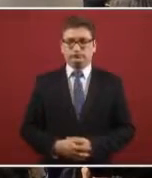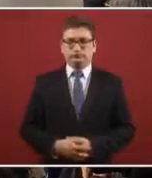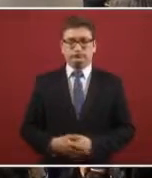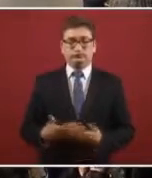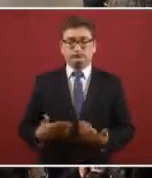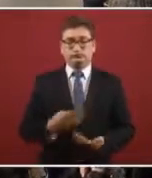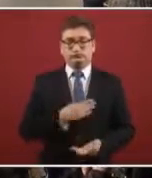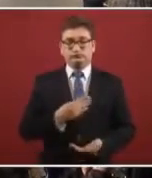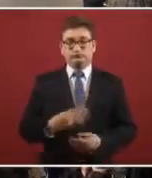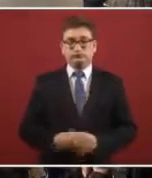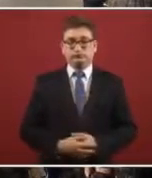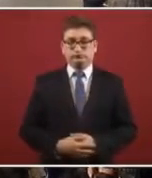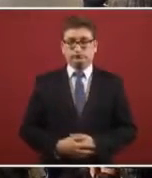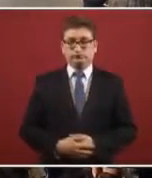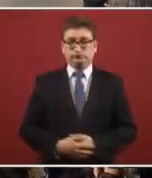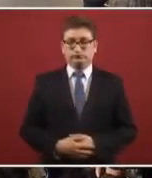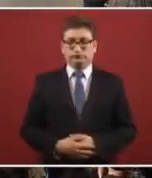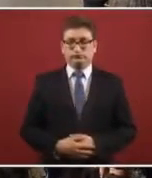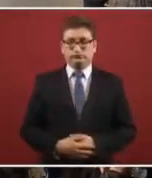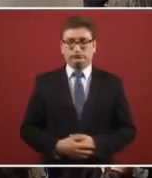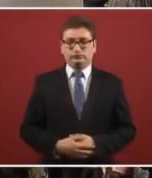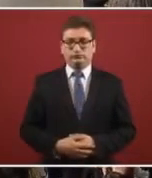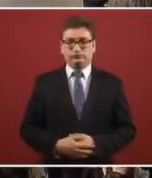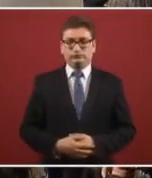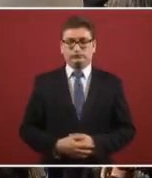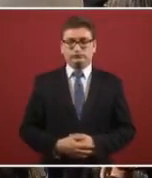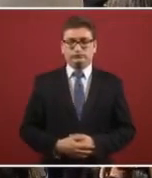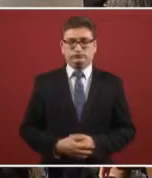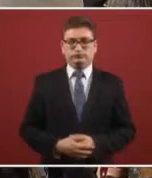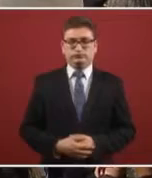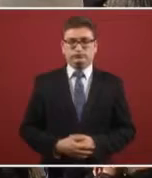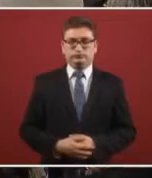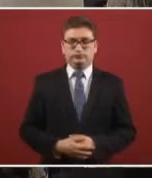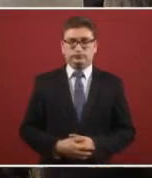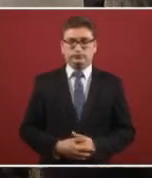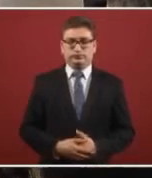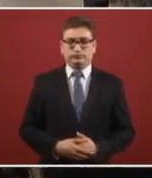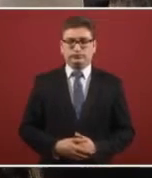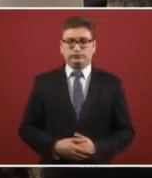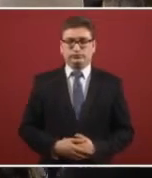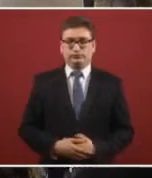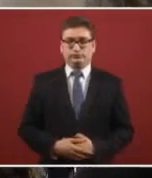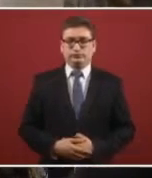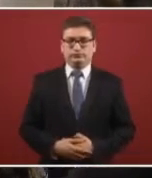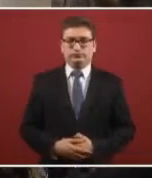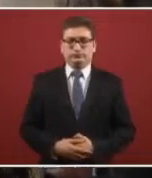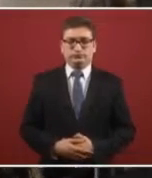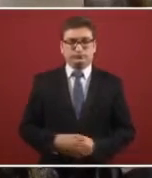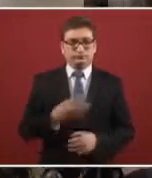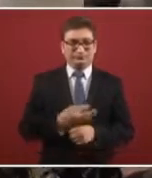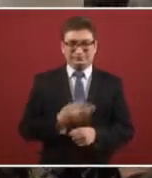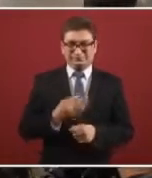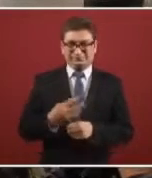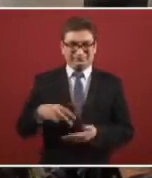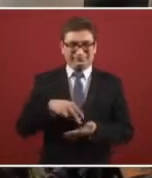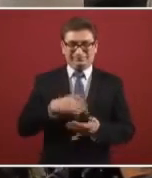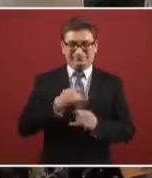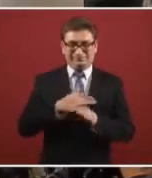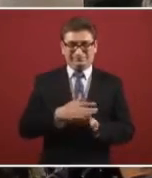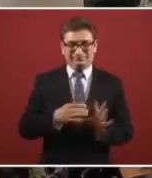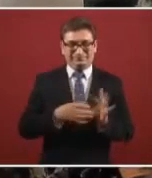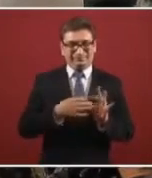Bueno, so, como epílogo de as an epilogue esta of this comparecencia de este informe, of